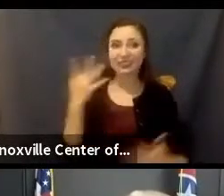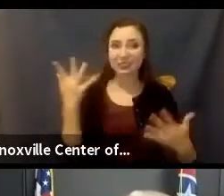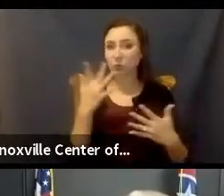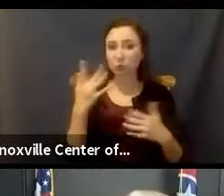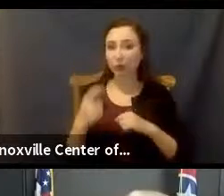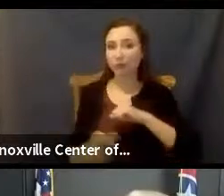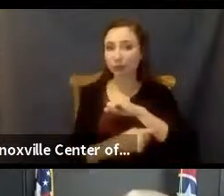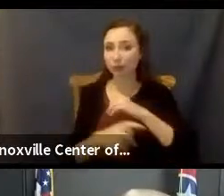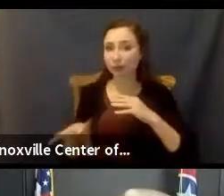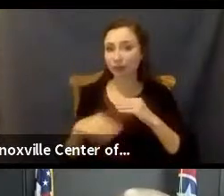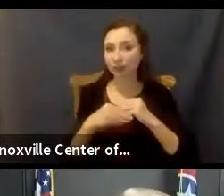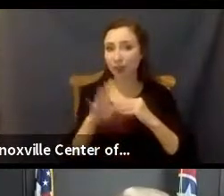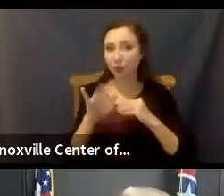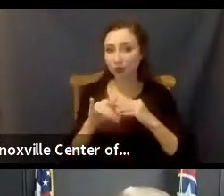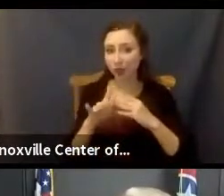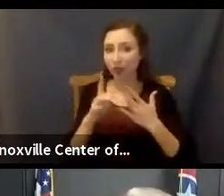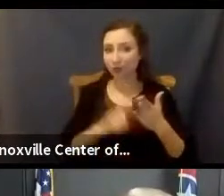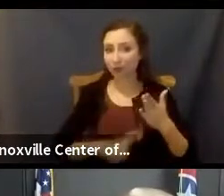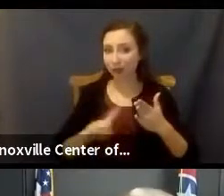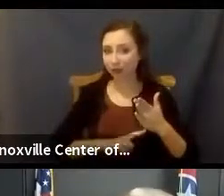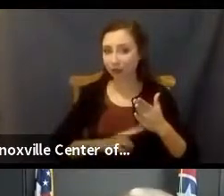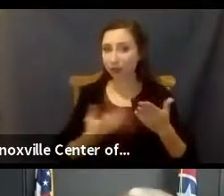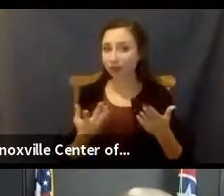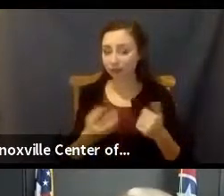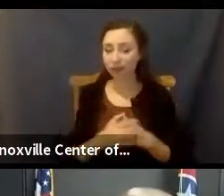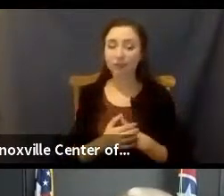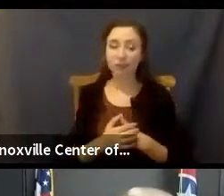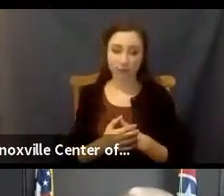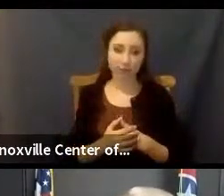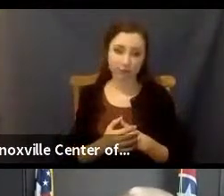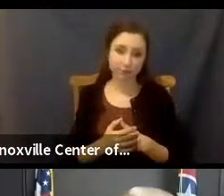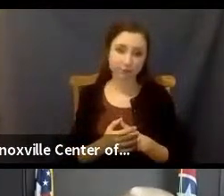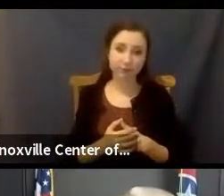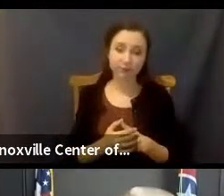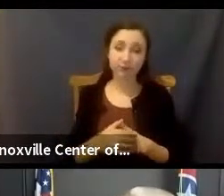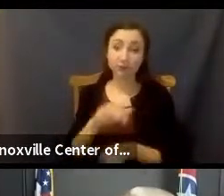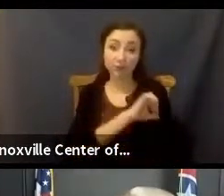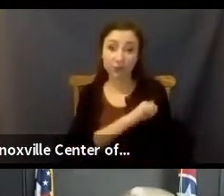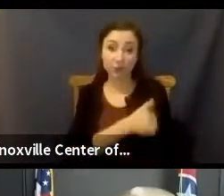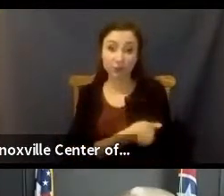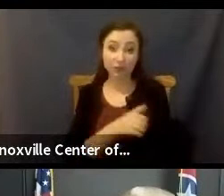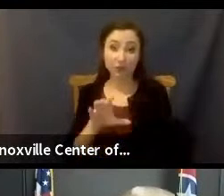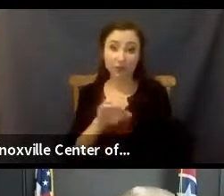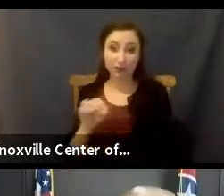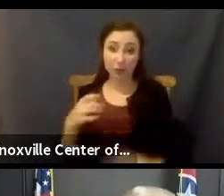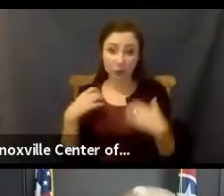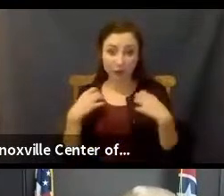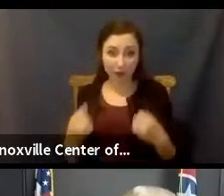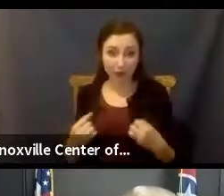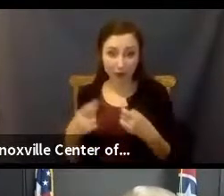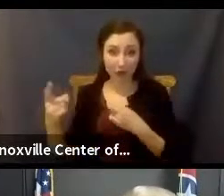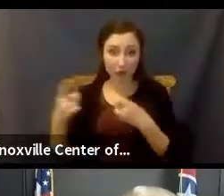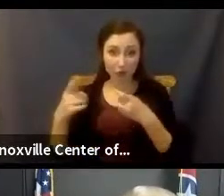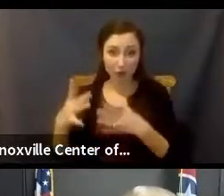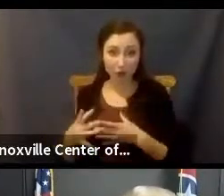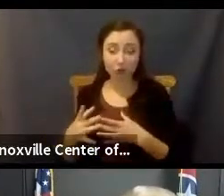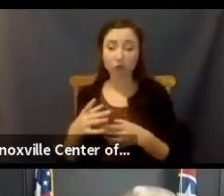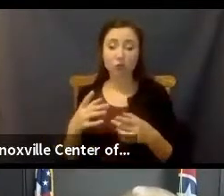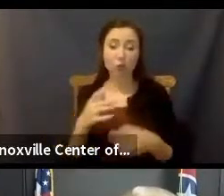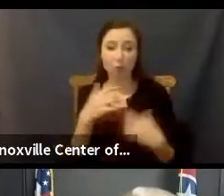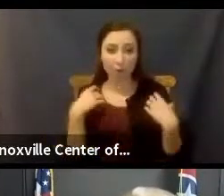attached to the violation. The authority of the county health director or health officer